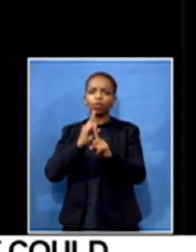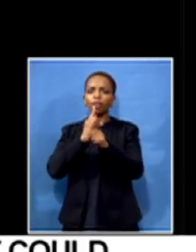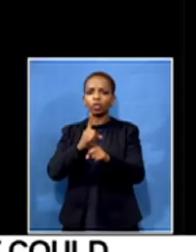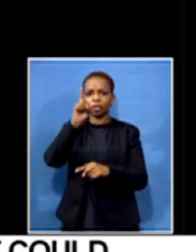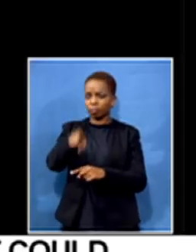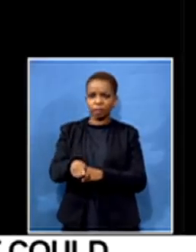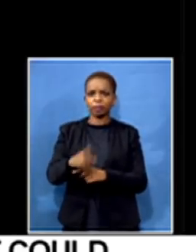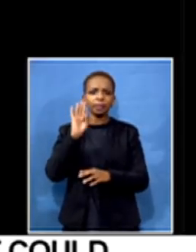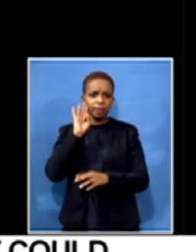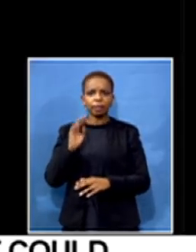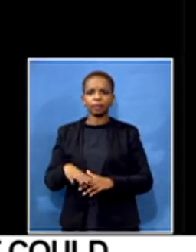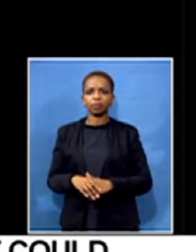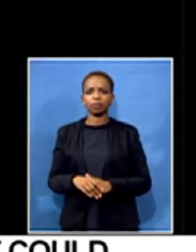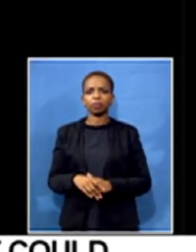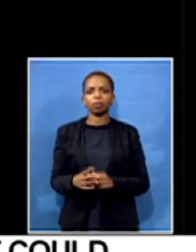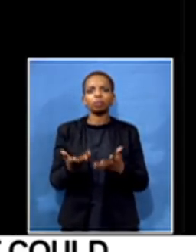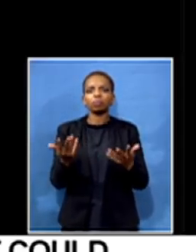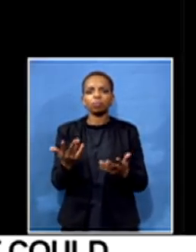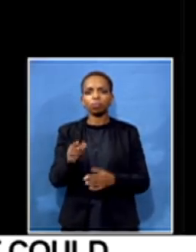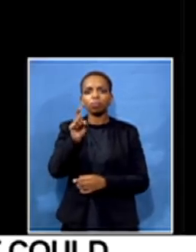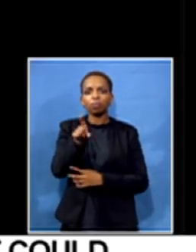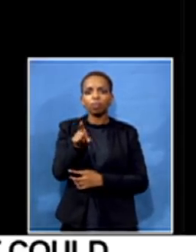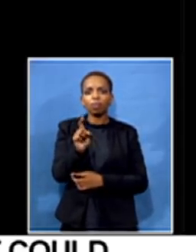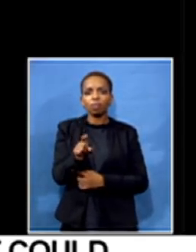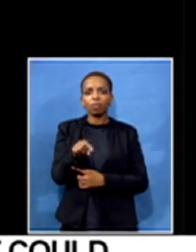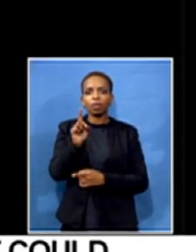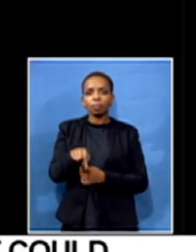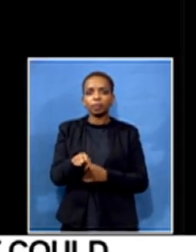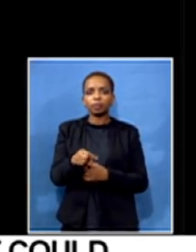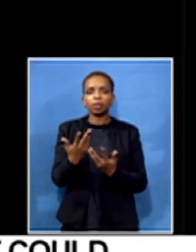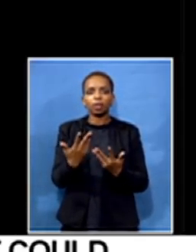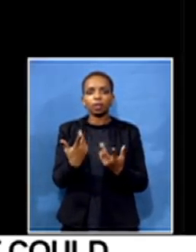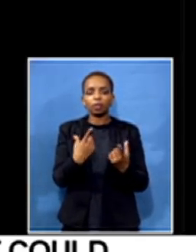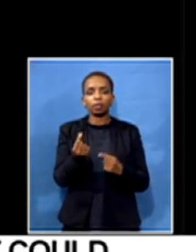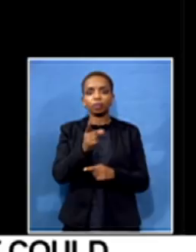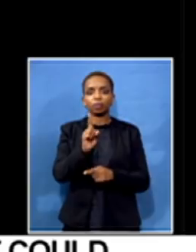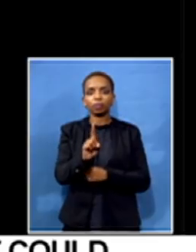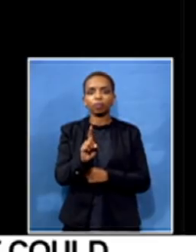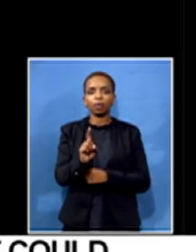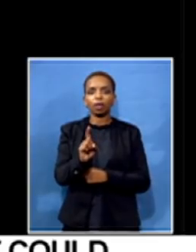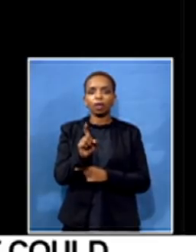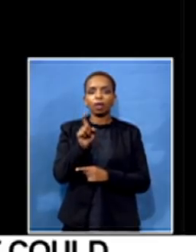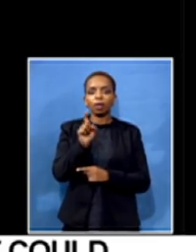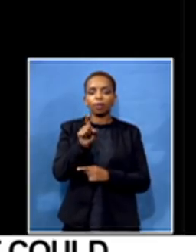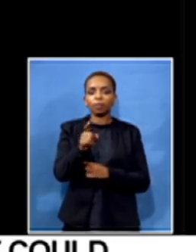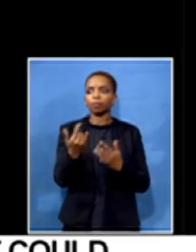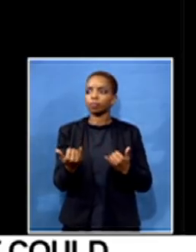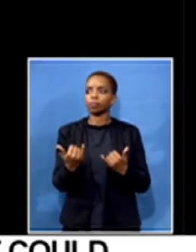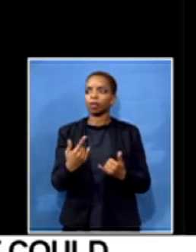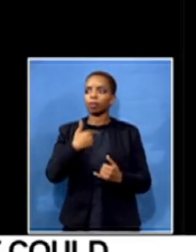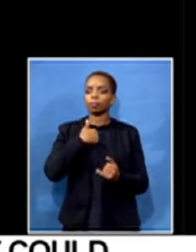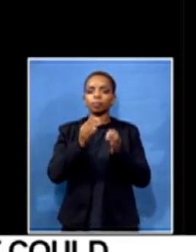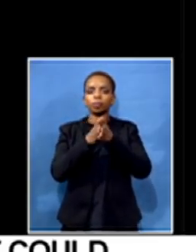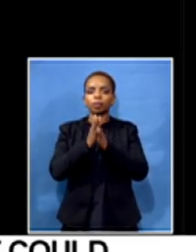to your point of order. You raised the issue, the political statement that was made by Honorable Mikalakis. Now I'm requesting